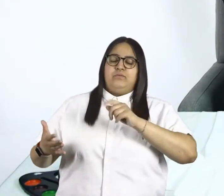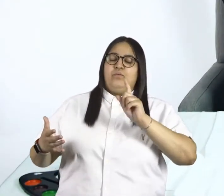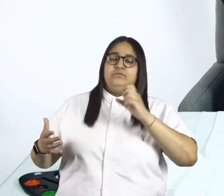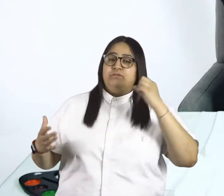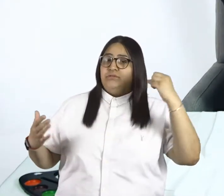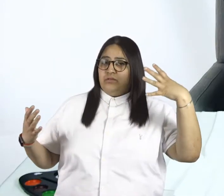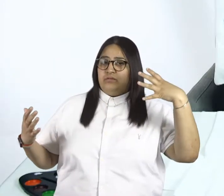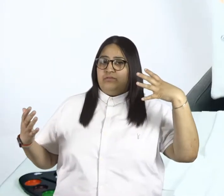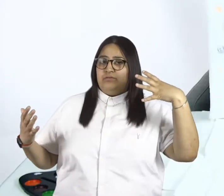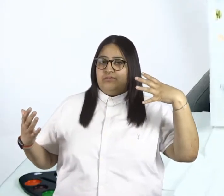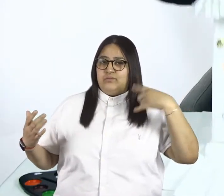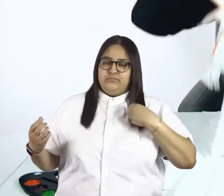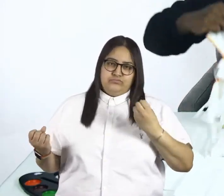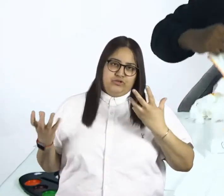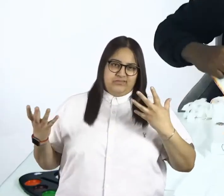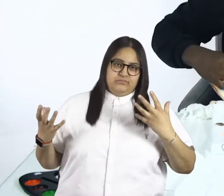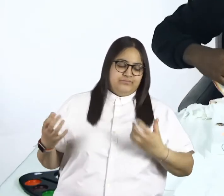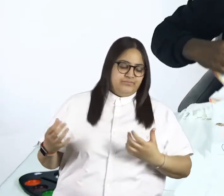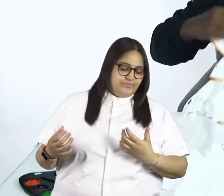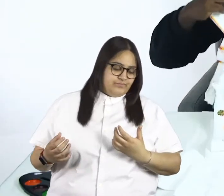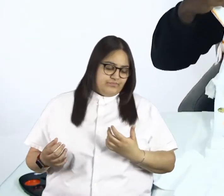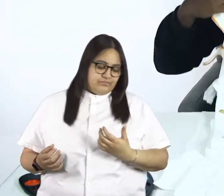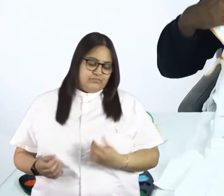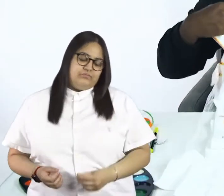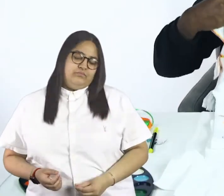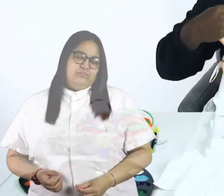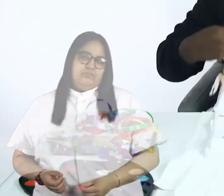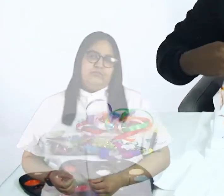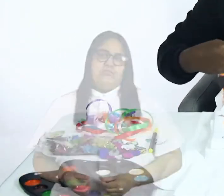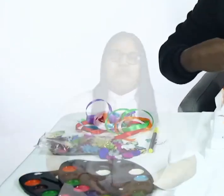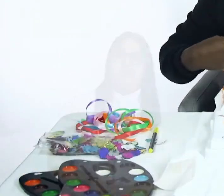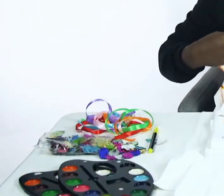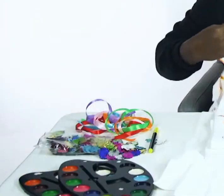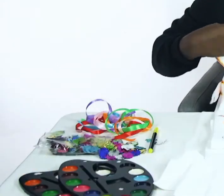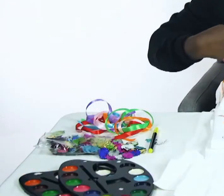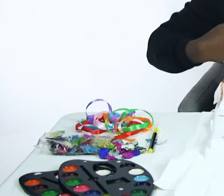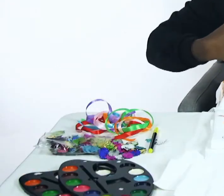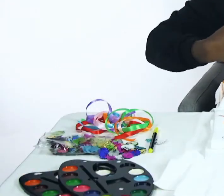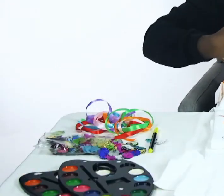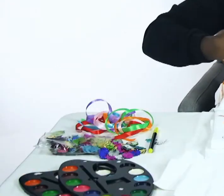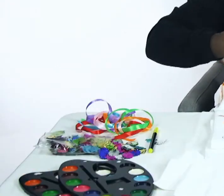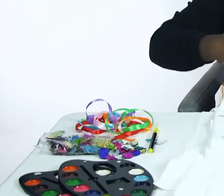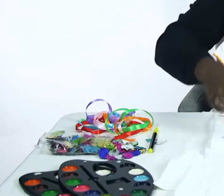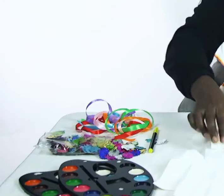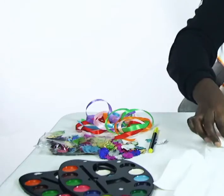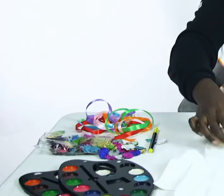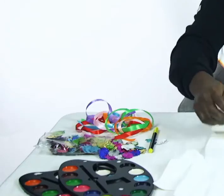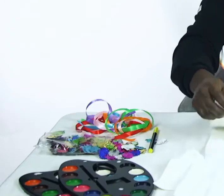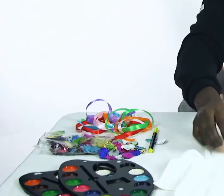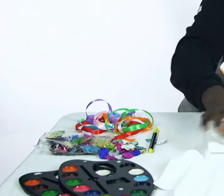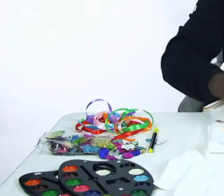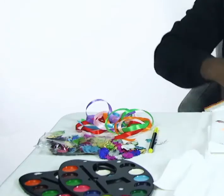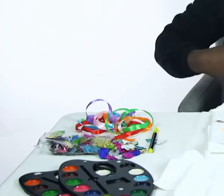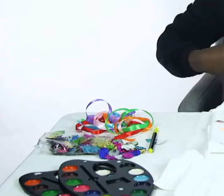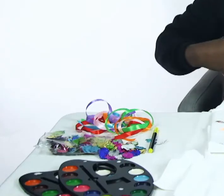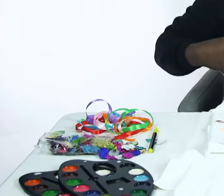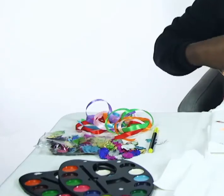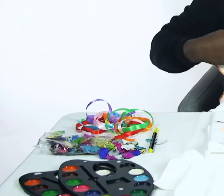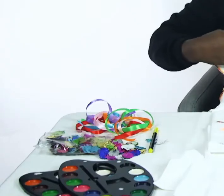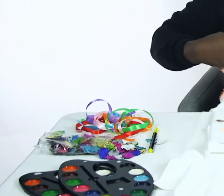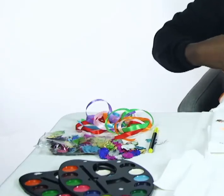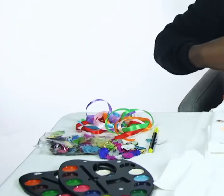here. Now, with this, you do not With